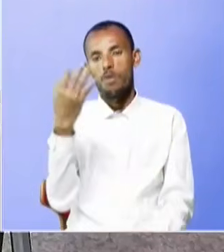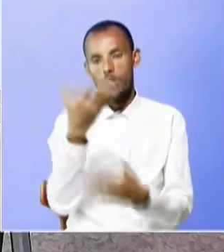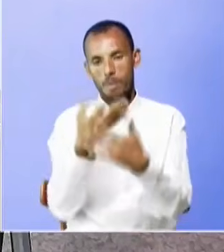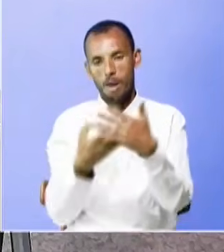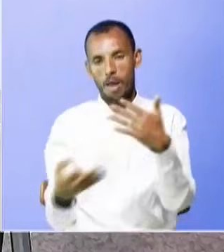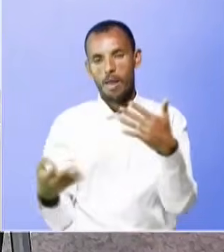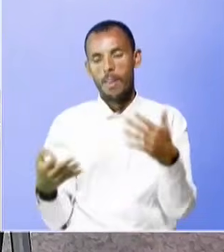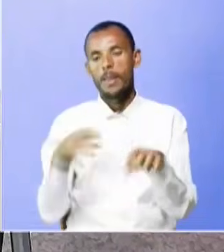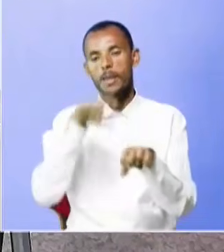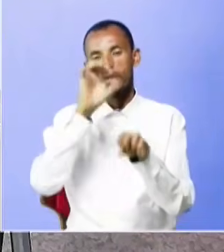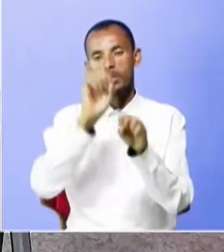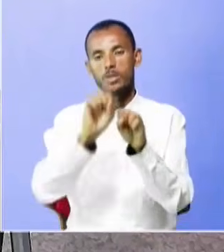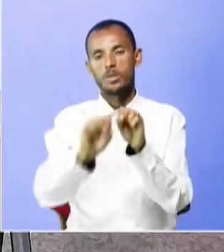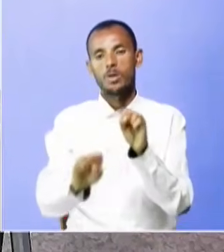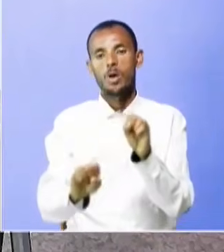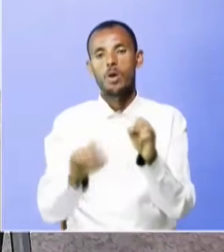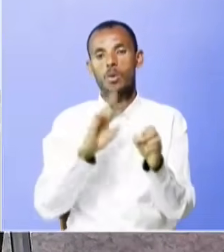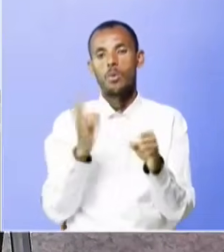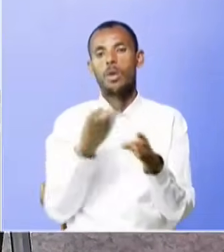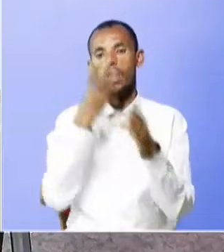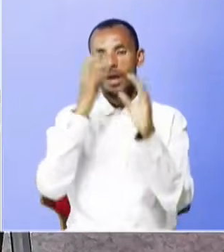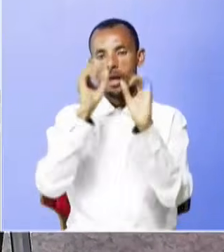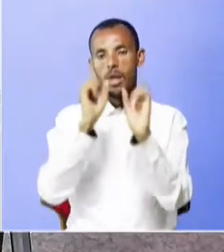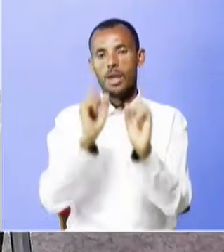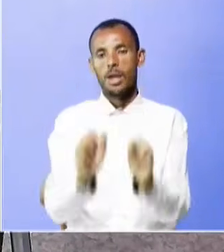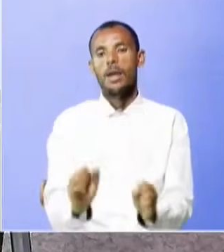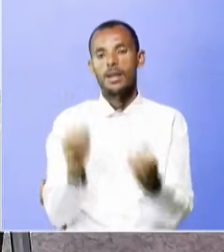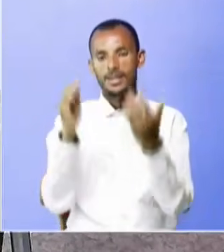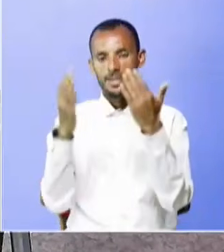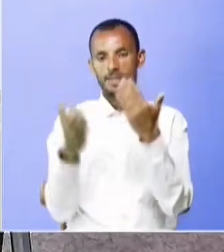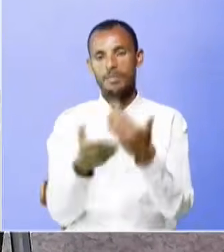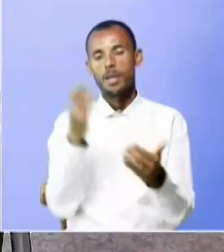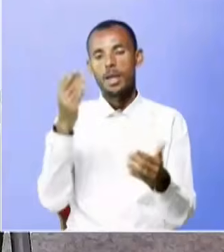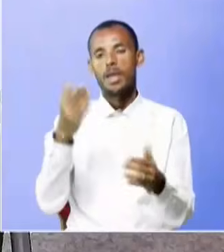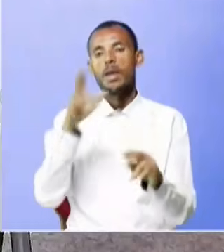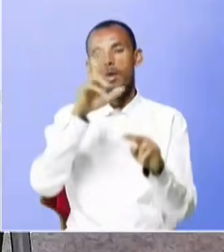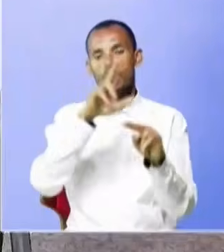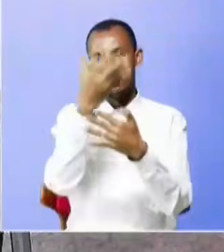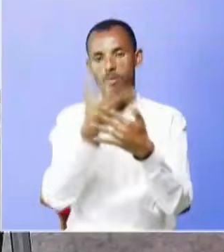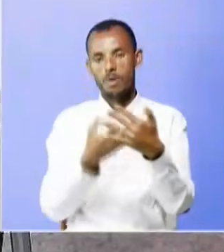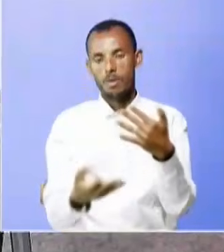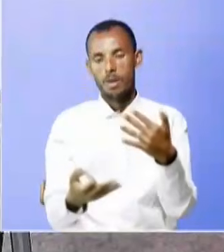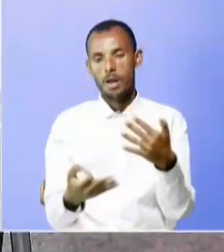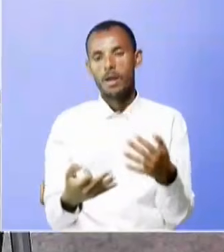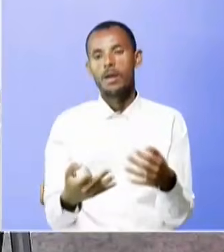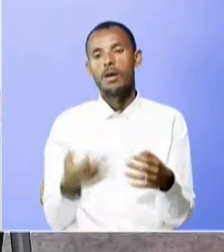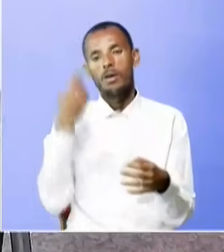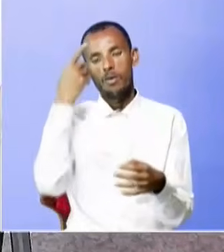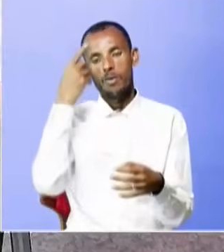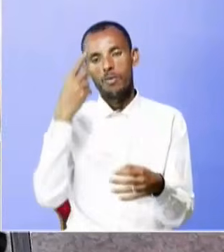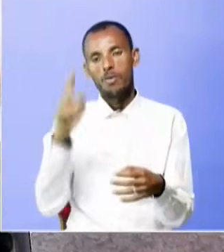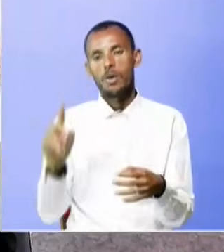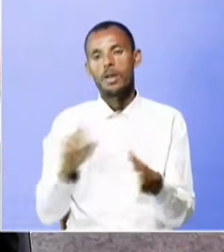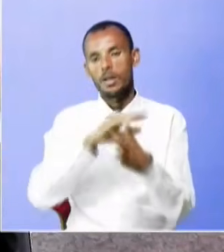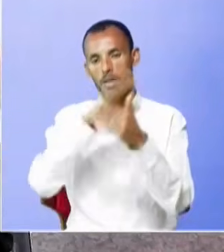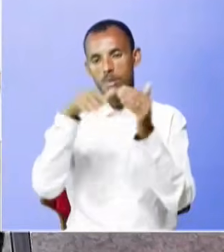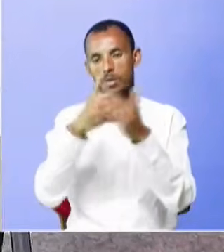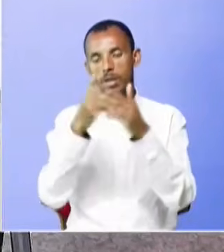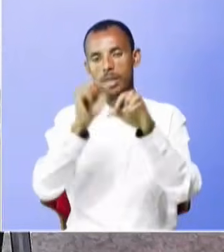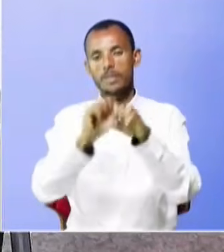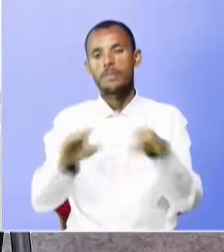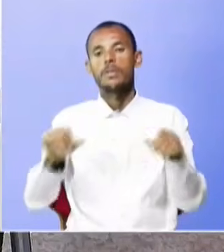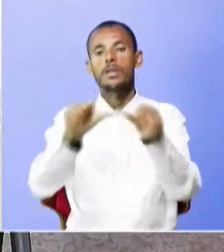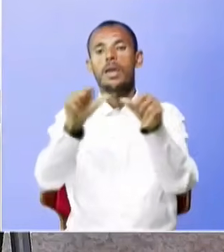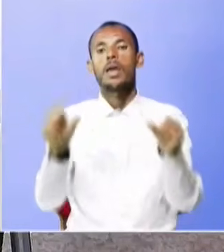right? So we can simply put the formula for the formula of total surface area